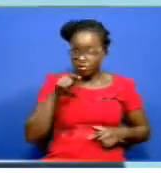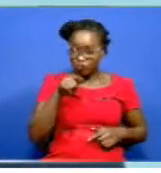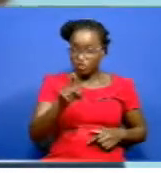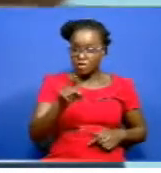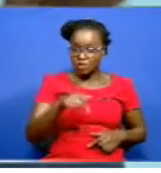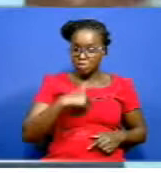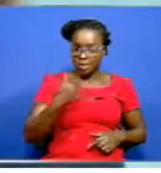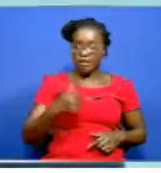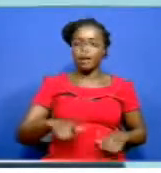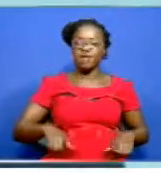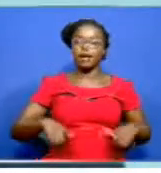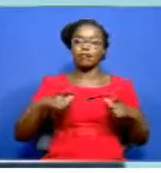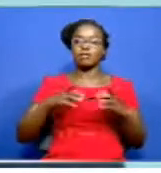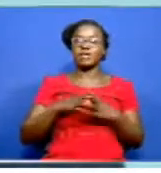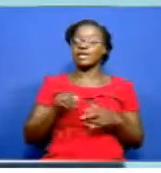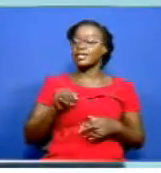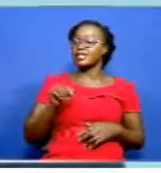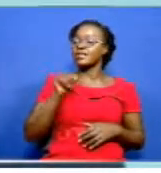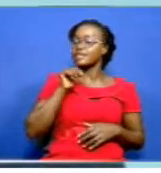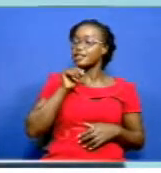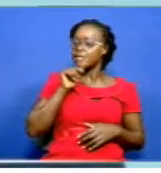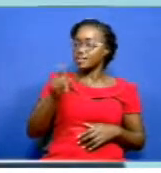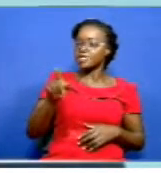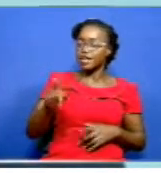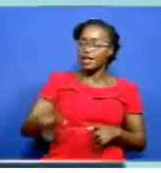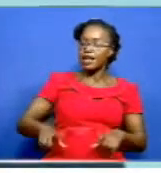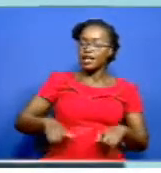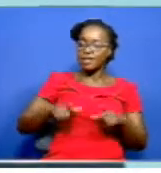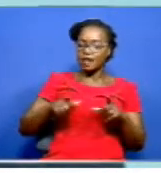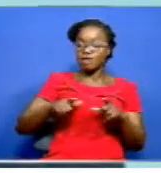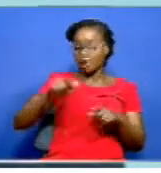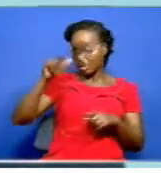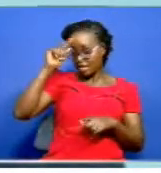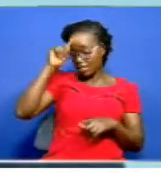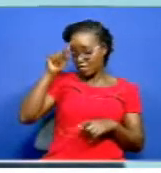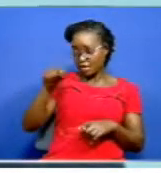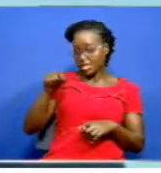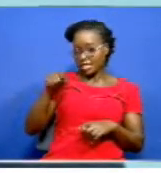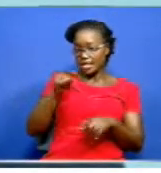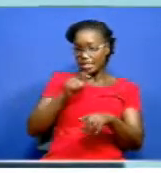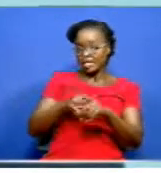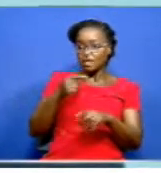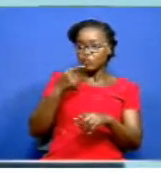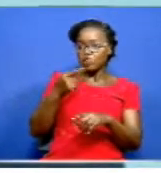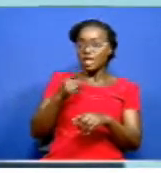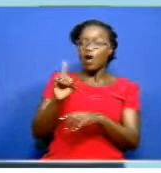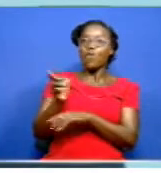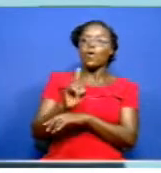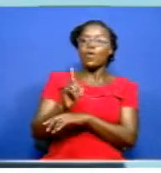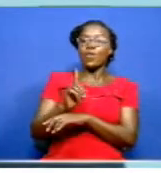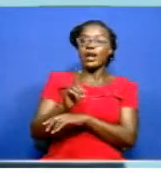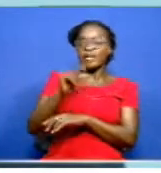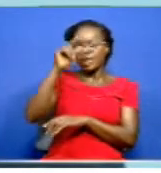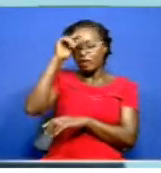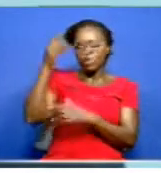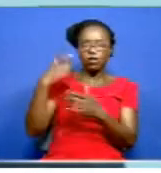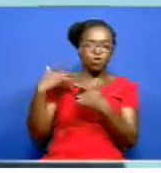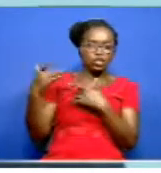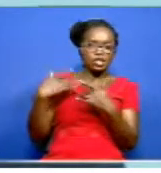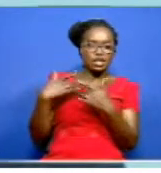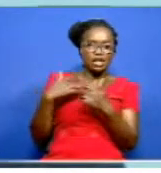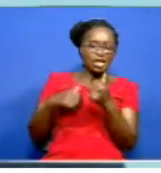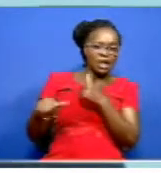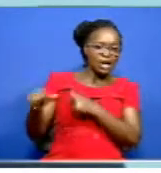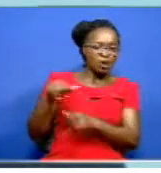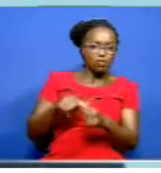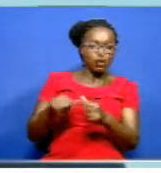my life, and his life. That is the government. So when you say the government, well, will the government be concerned about the